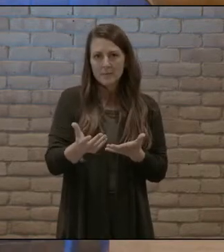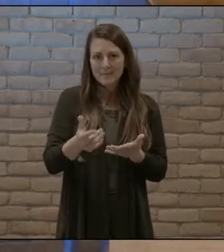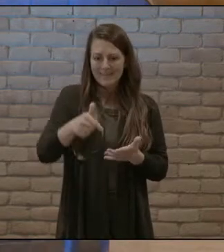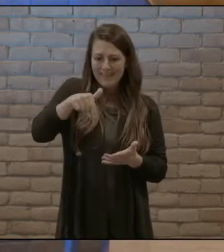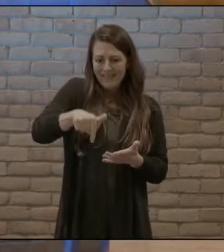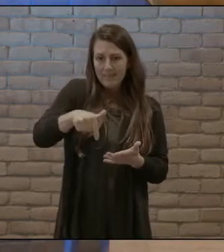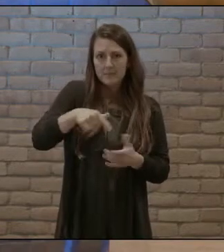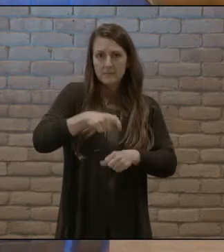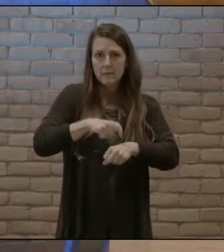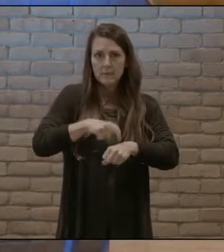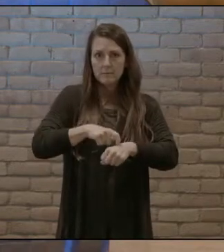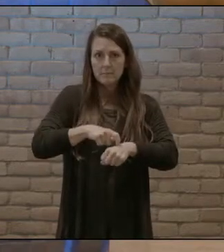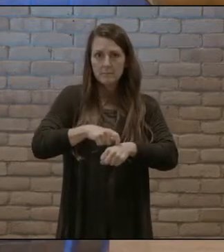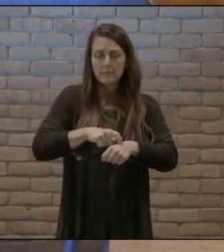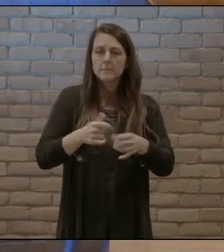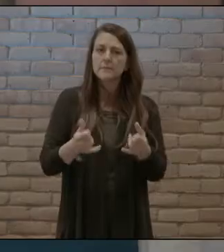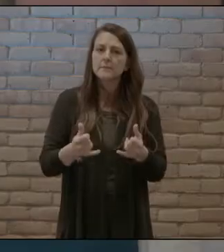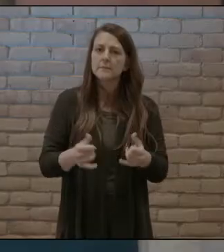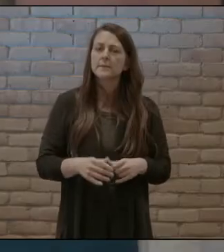in our lives?